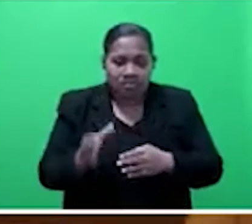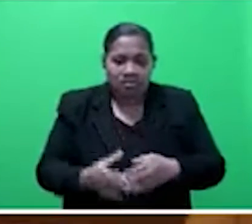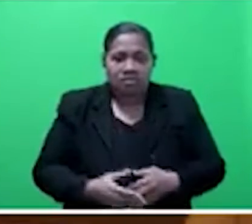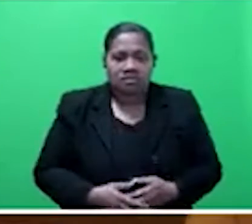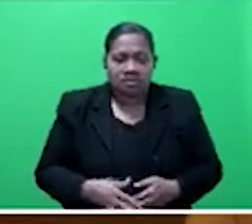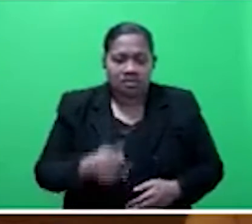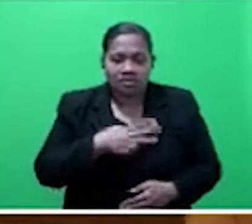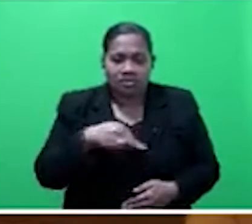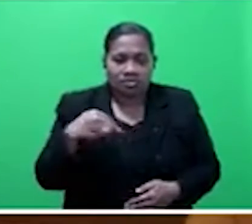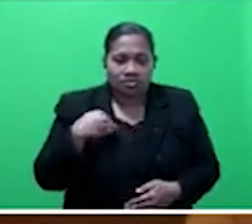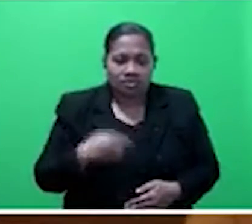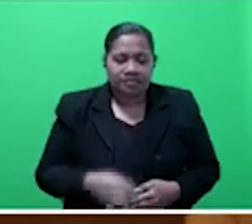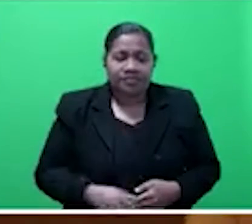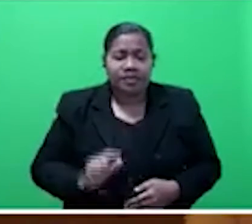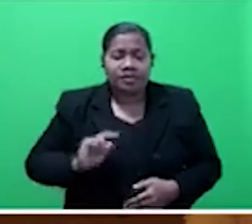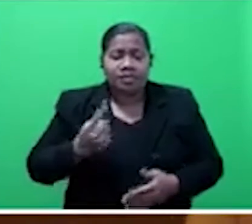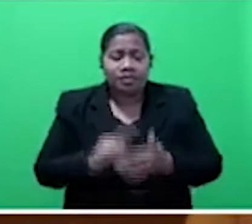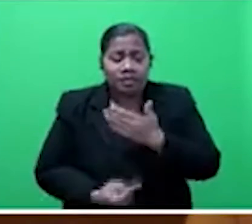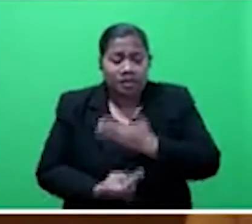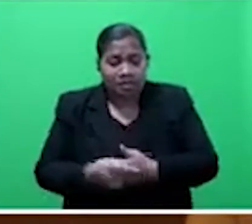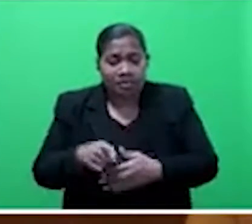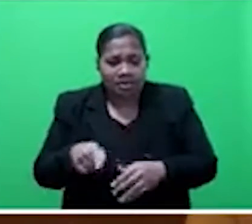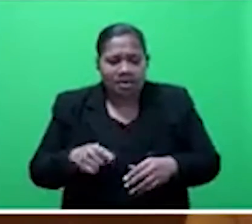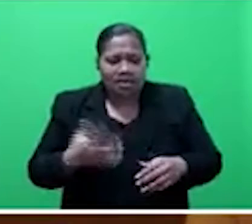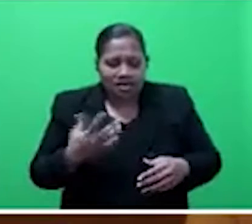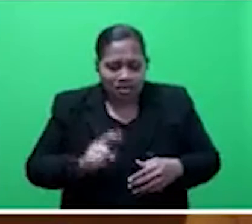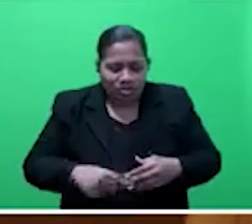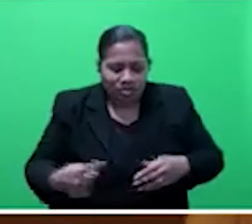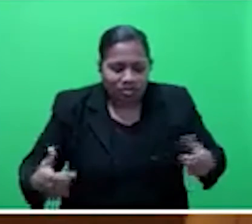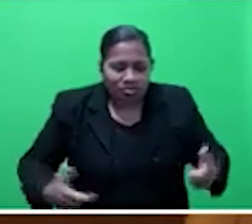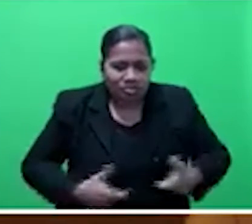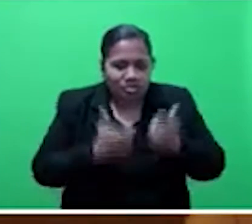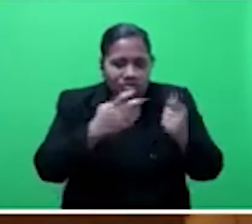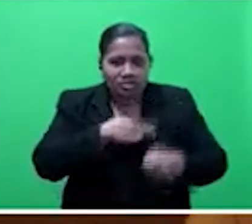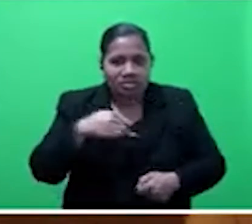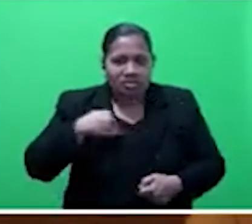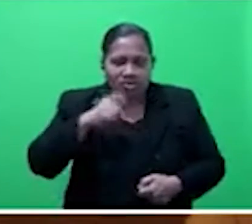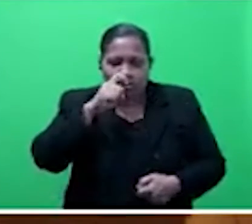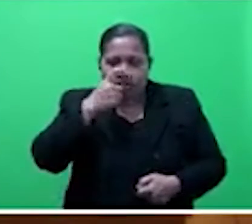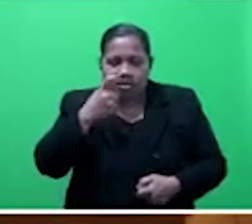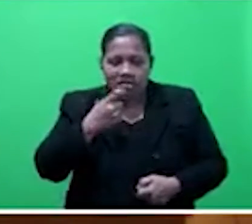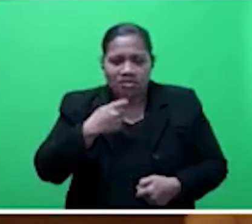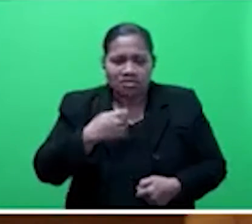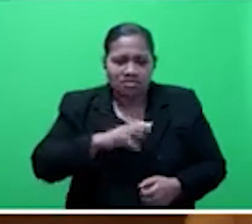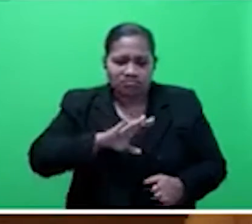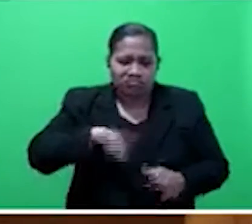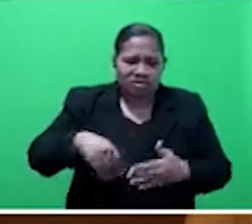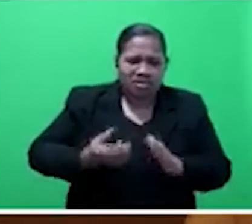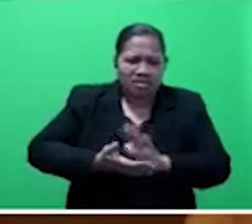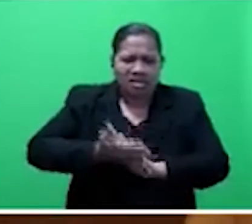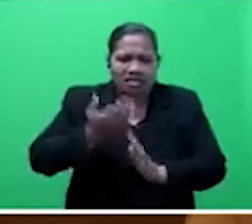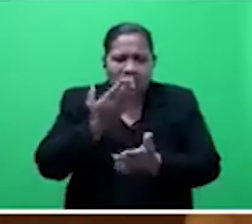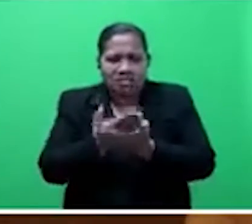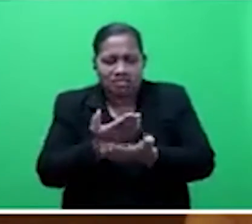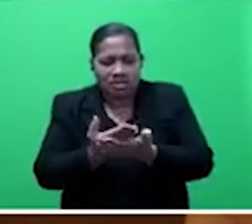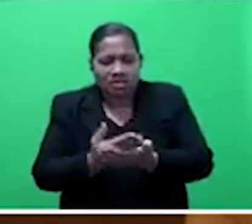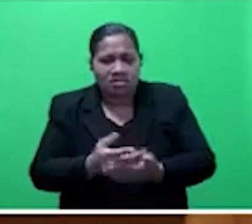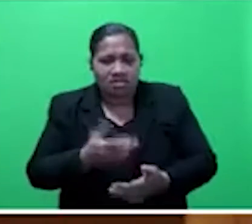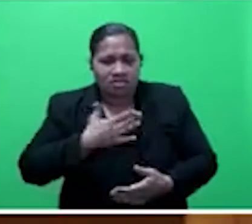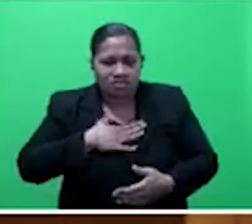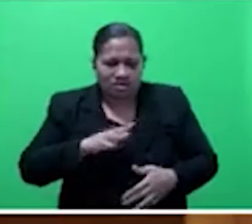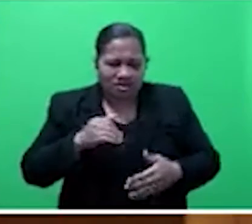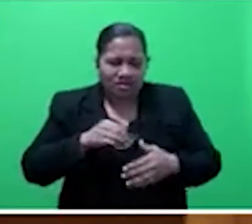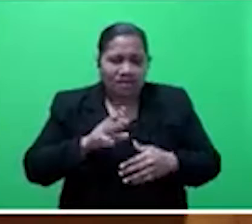nurses continue to challenge the ministry, and we cannot deny the high demand that exists for our well-trained and highly